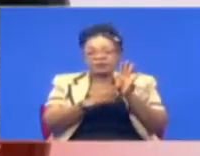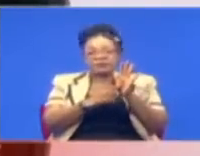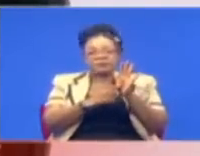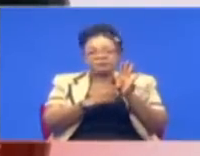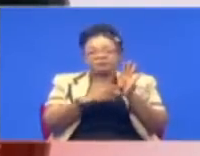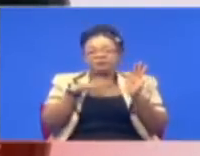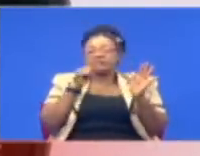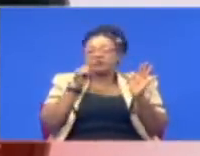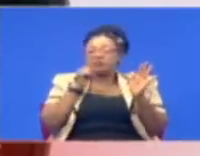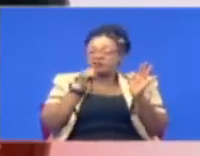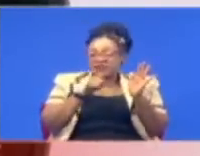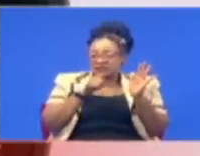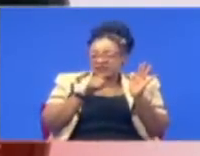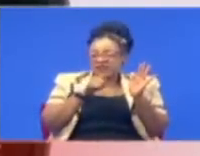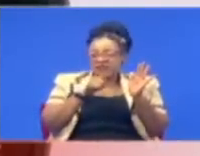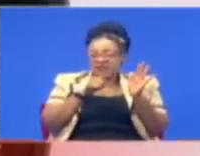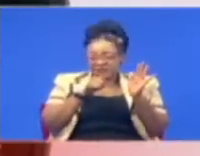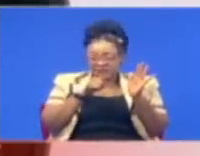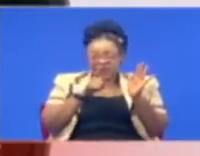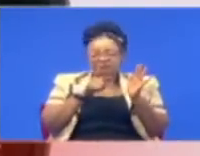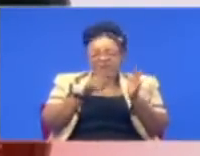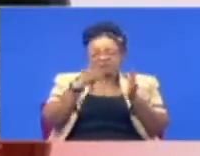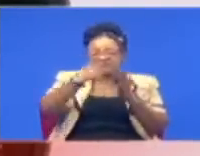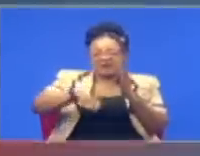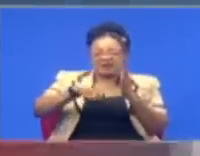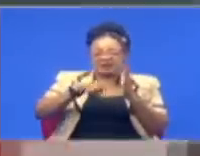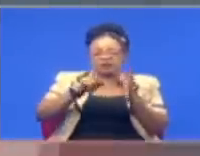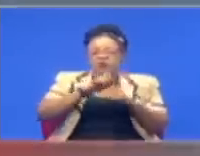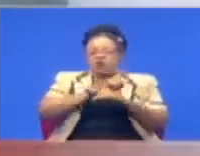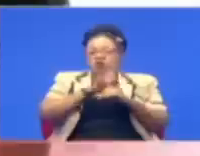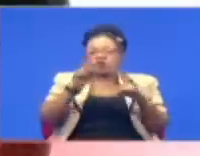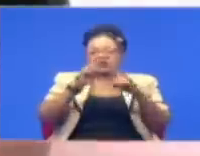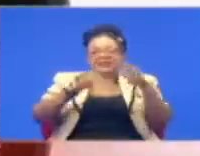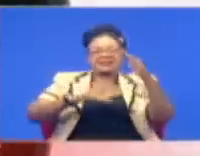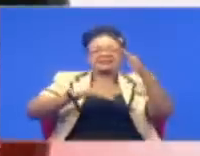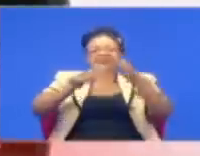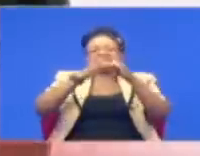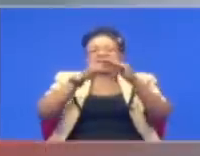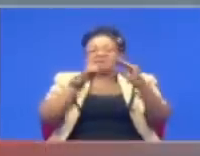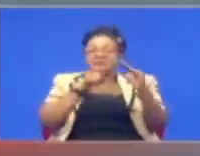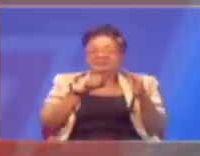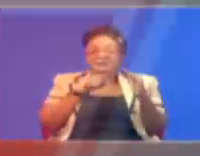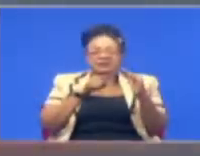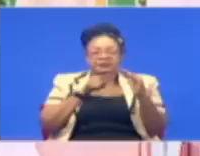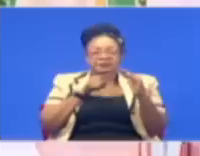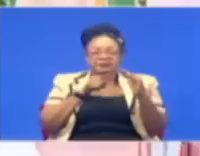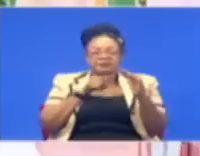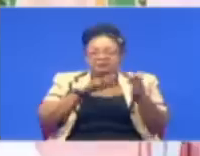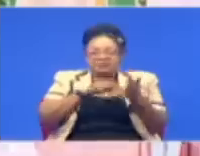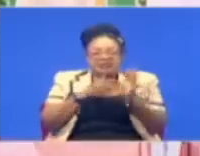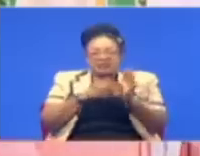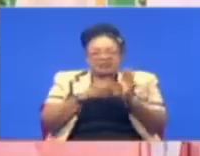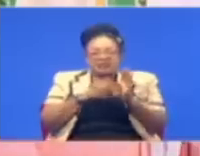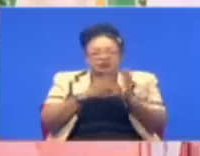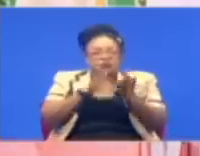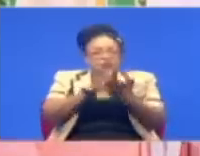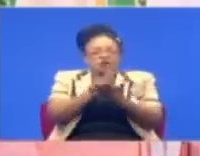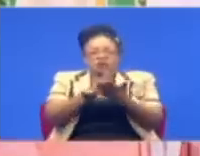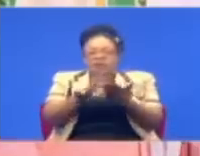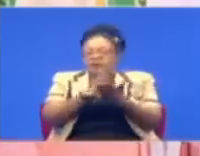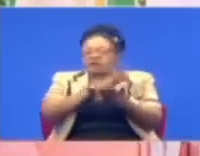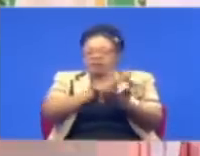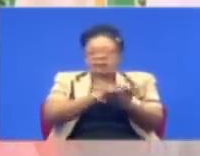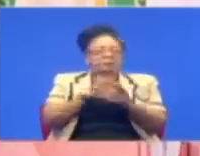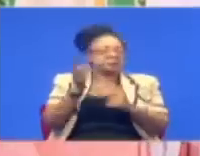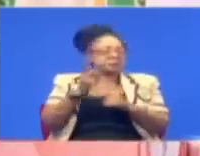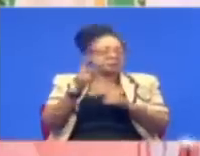this offense, you pay a fine not exceeding this. So it's not a co-sharing of power.